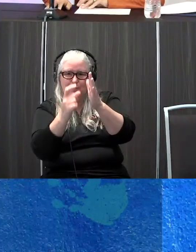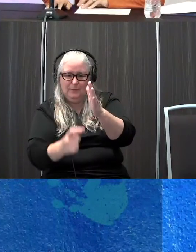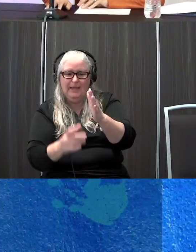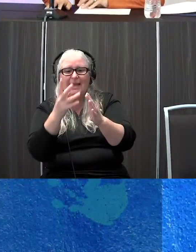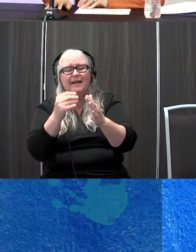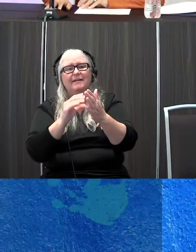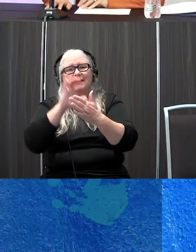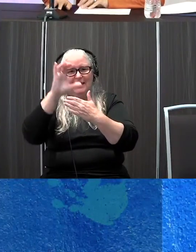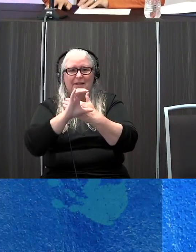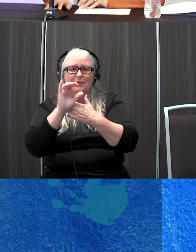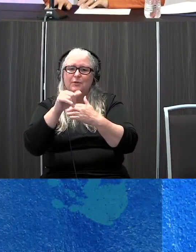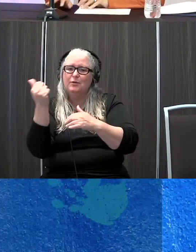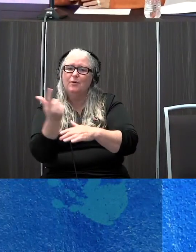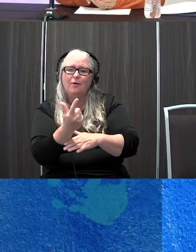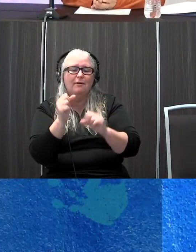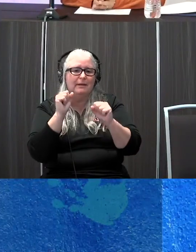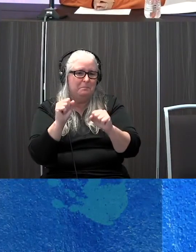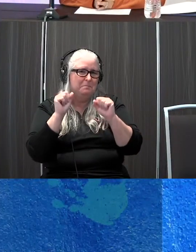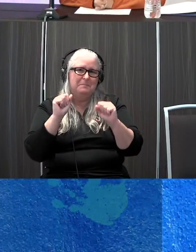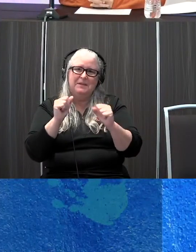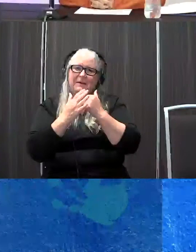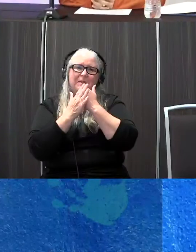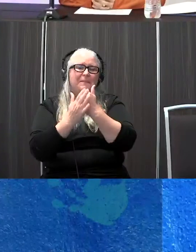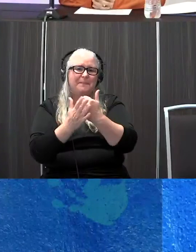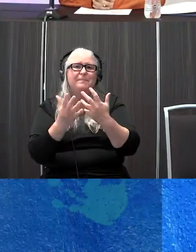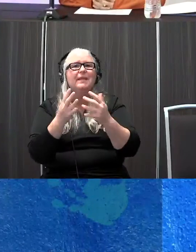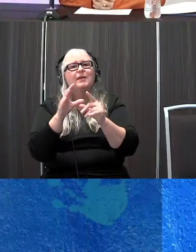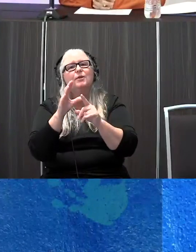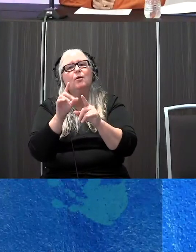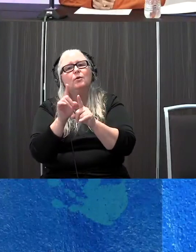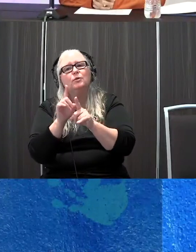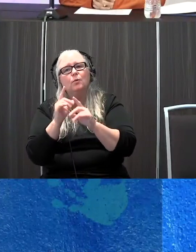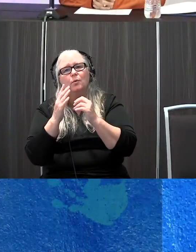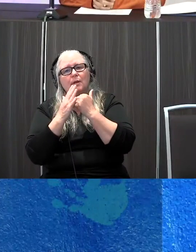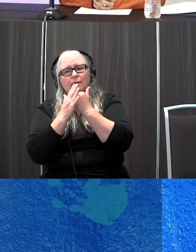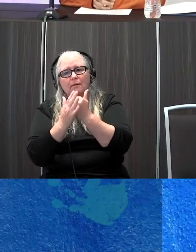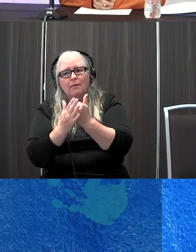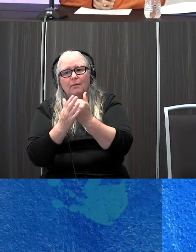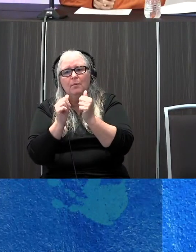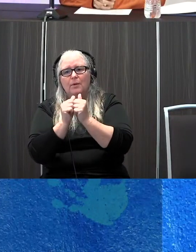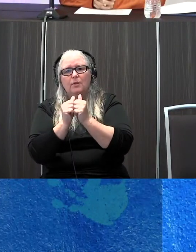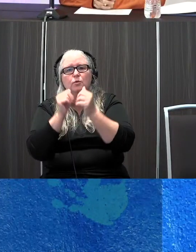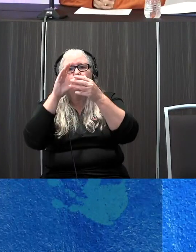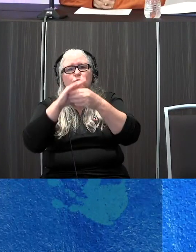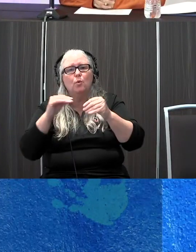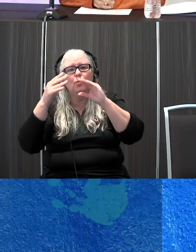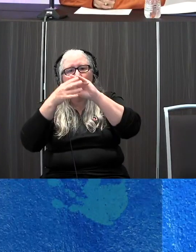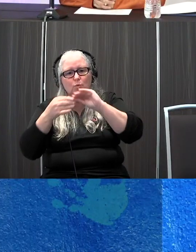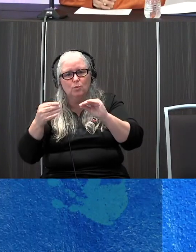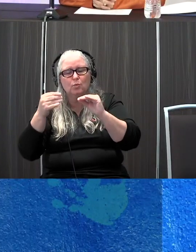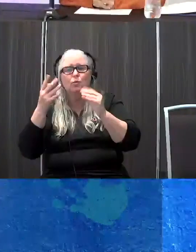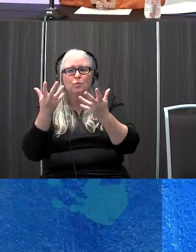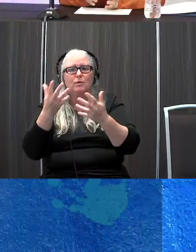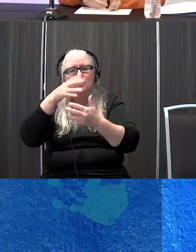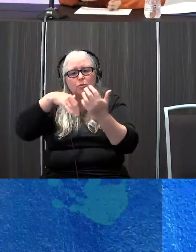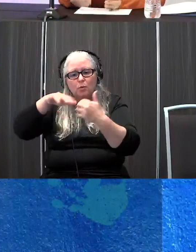those have been really helpful. We've also worked a lot with social stories or social narratives to tell